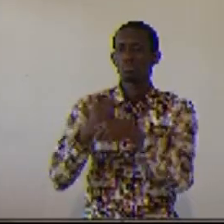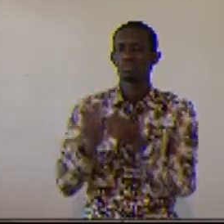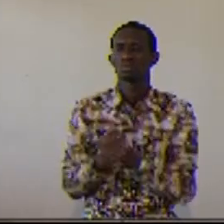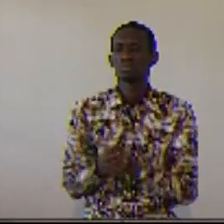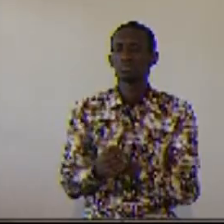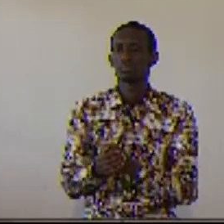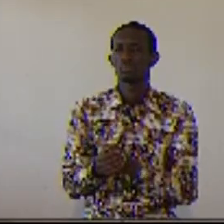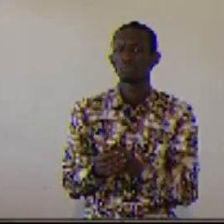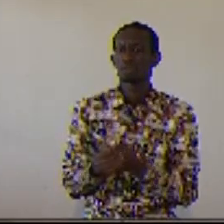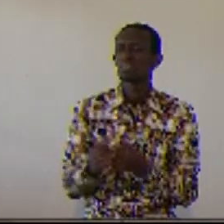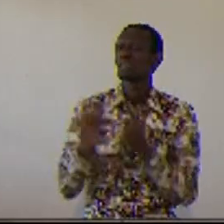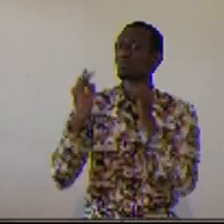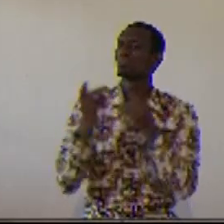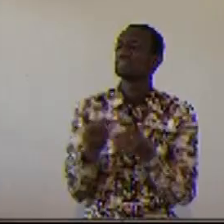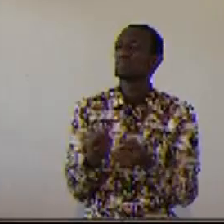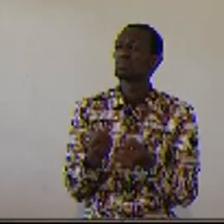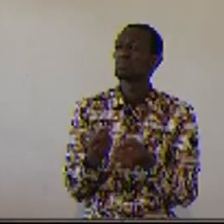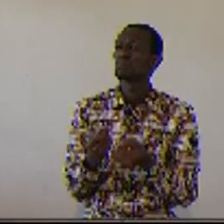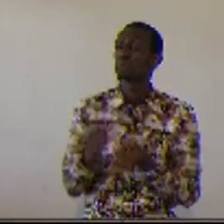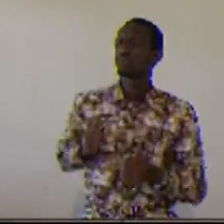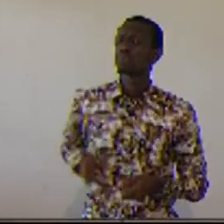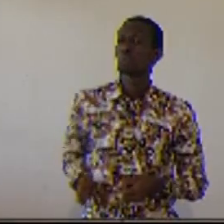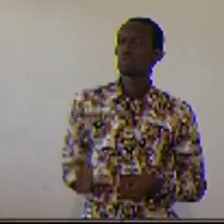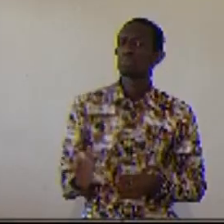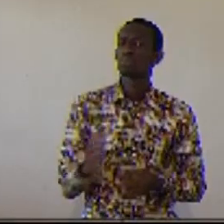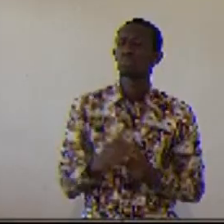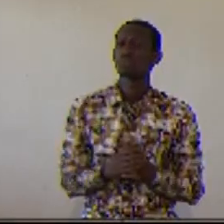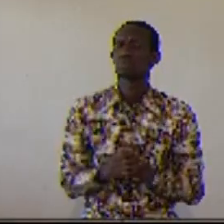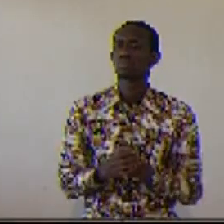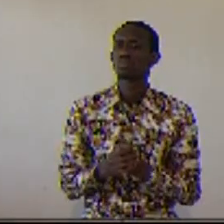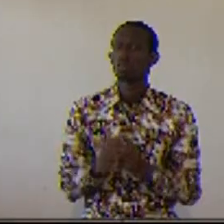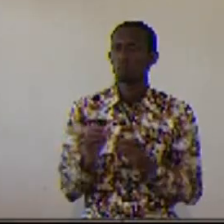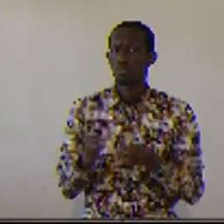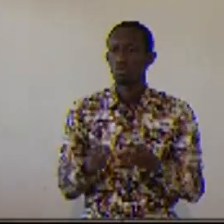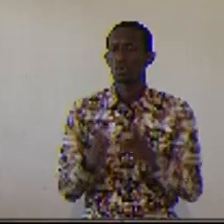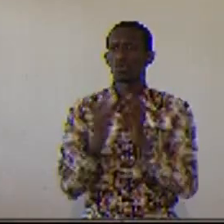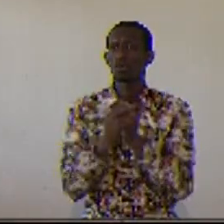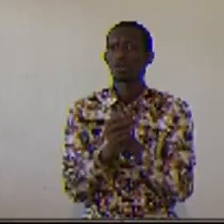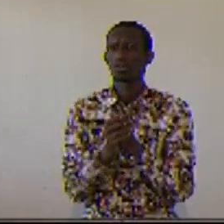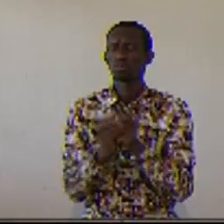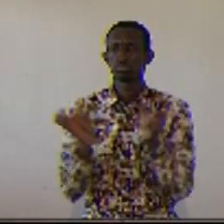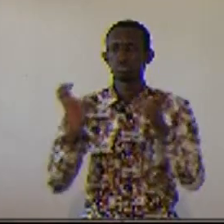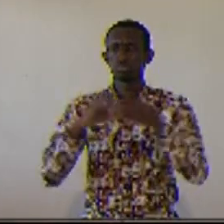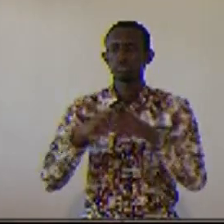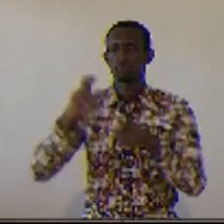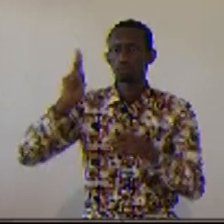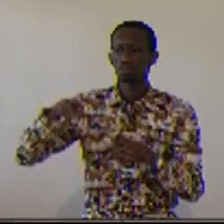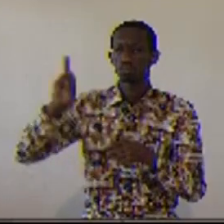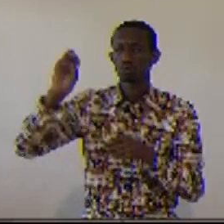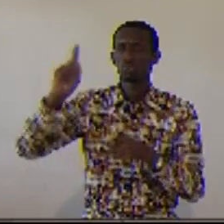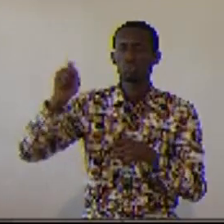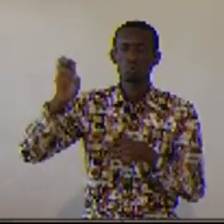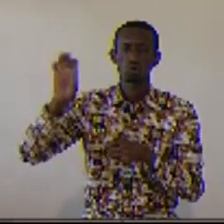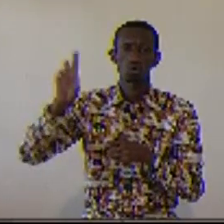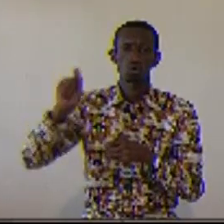if it is behaving as an acid, means it has the ability to donate the proton. That is why here we have the